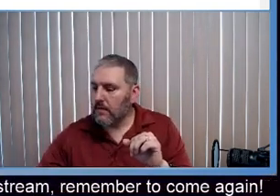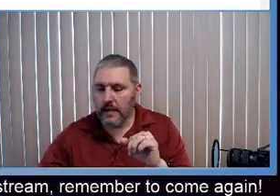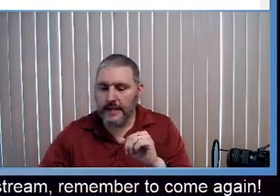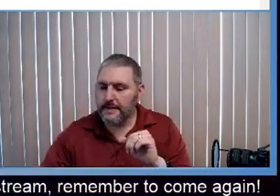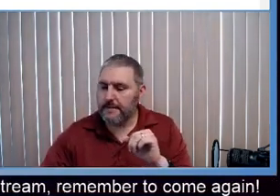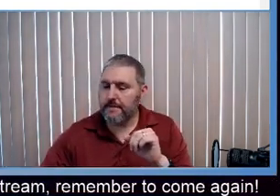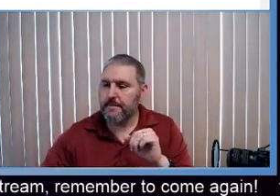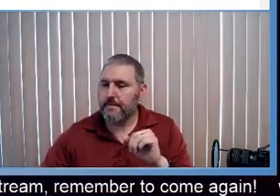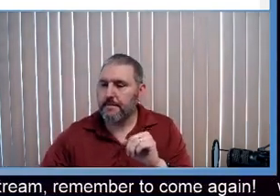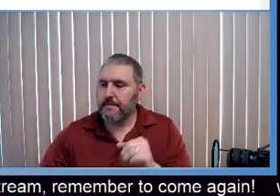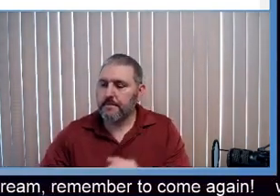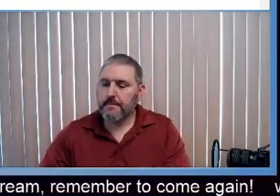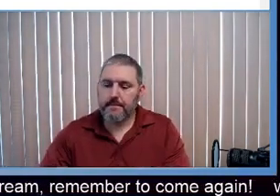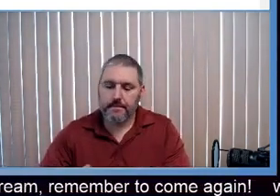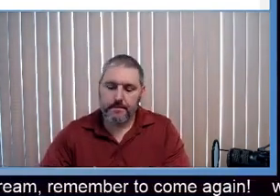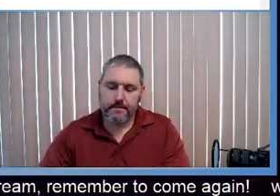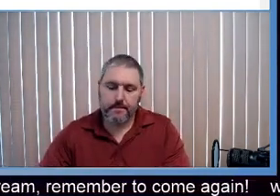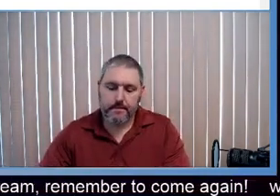Right?